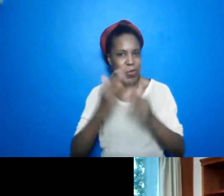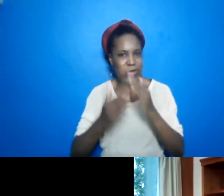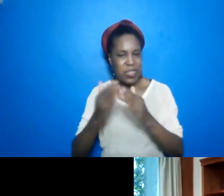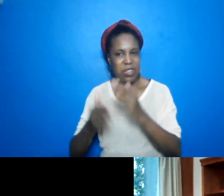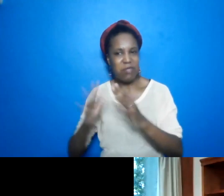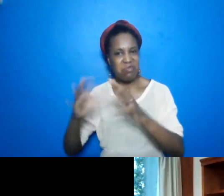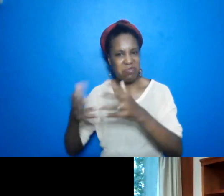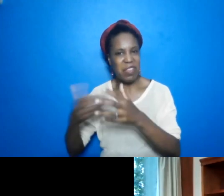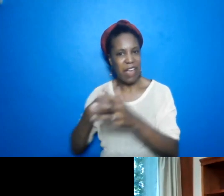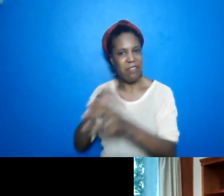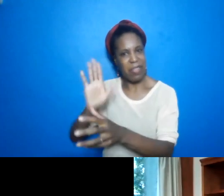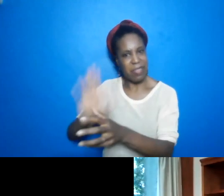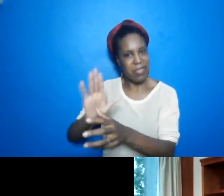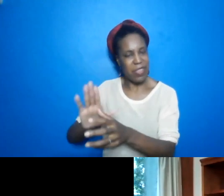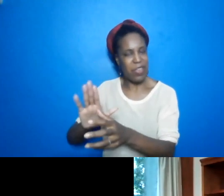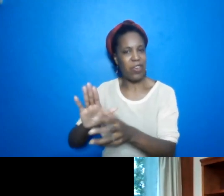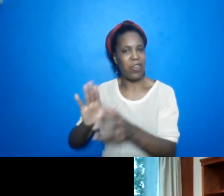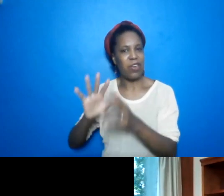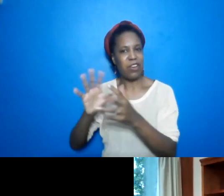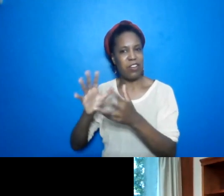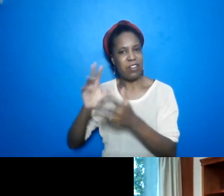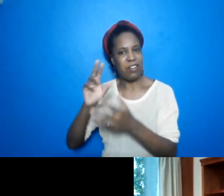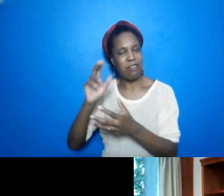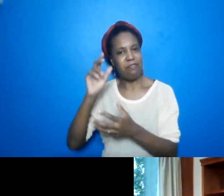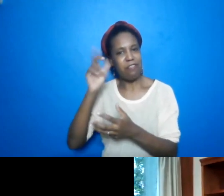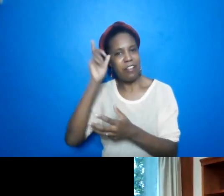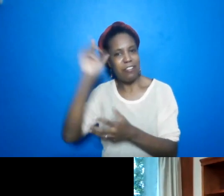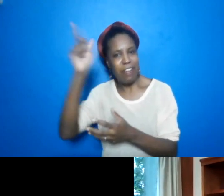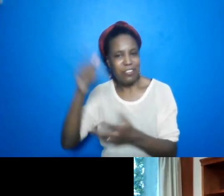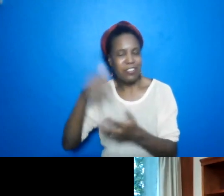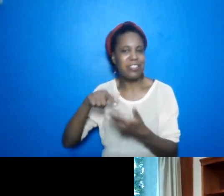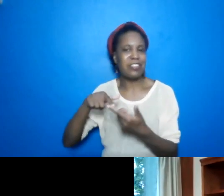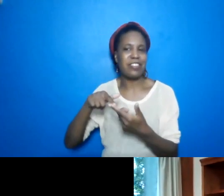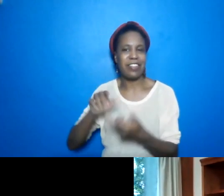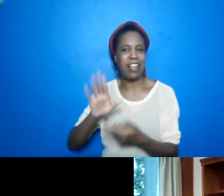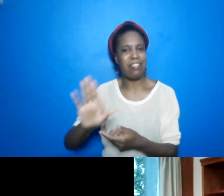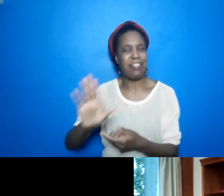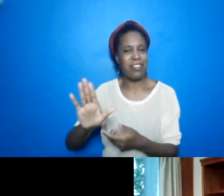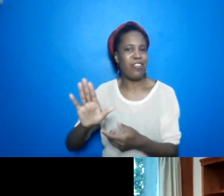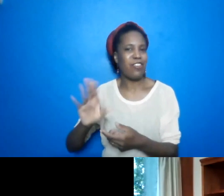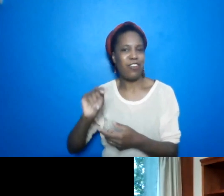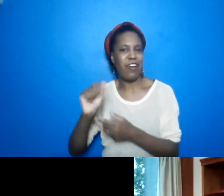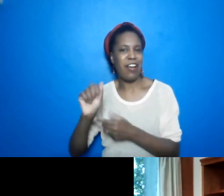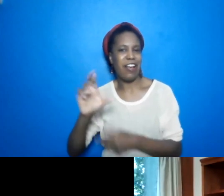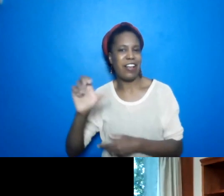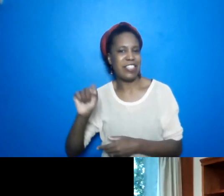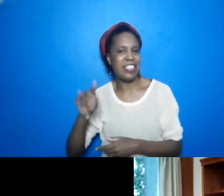and logic. So the processes of identifying the narratives and the logic